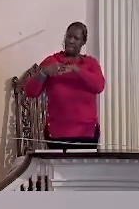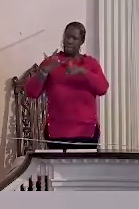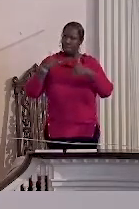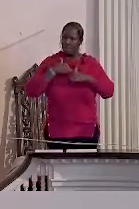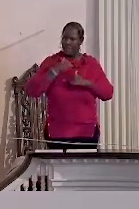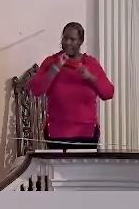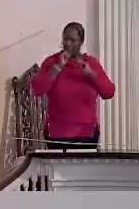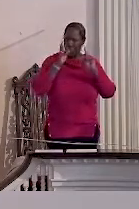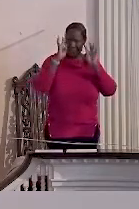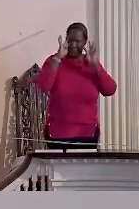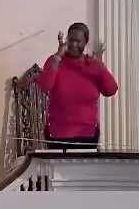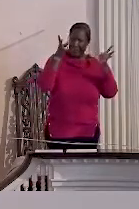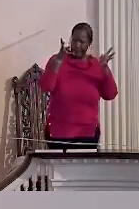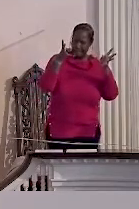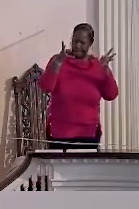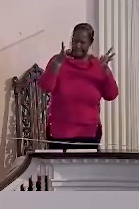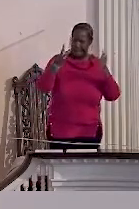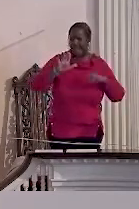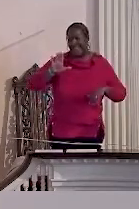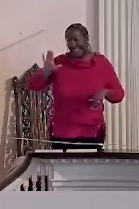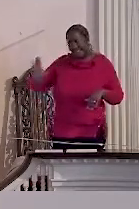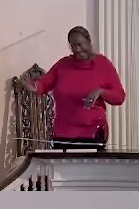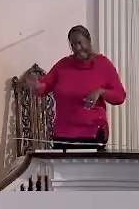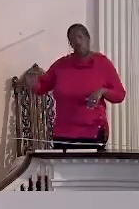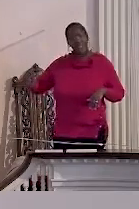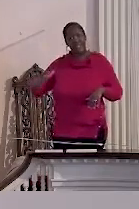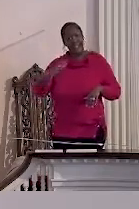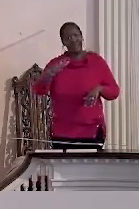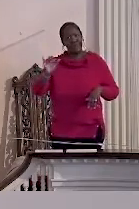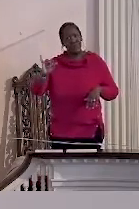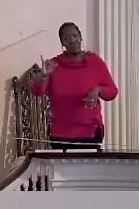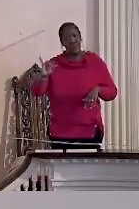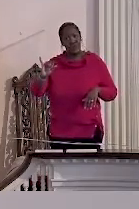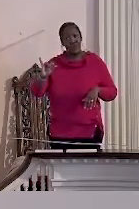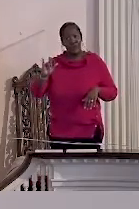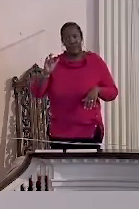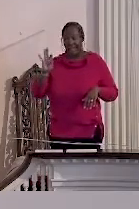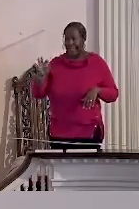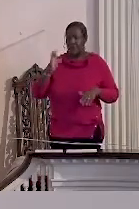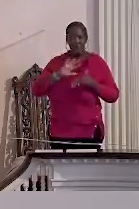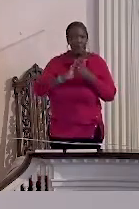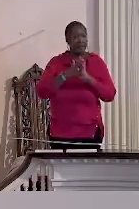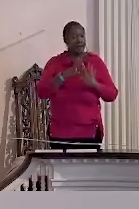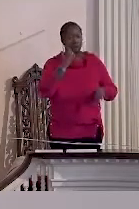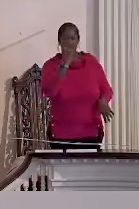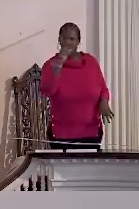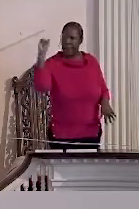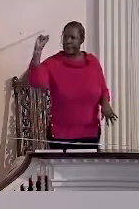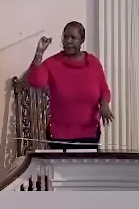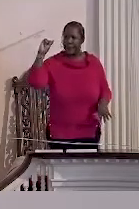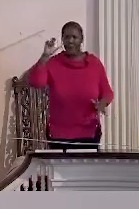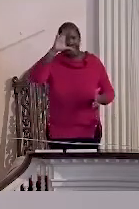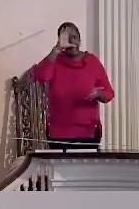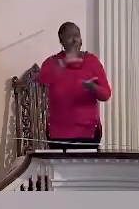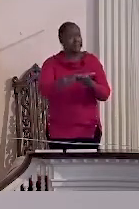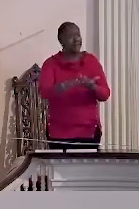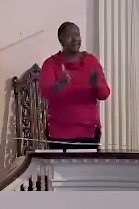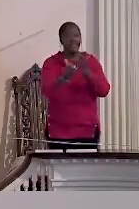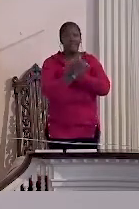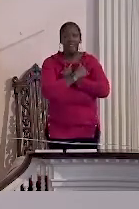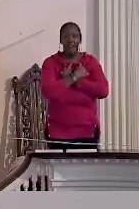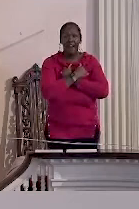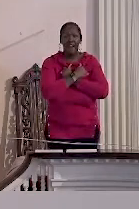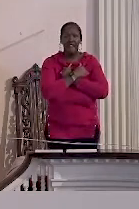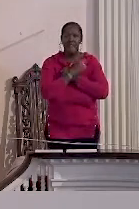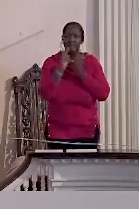up, their steps, if we get radical and believe that love is